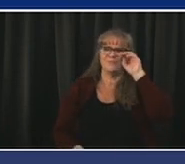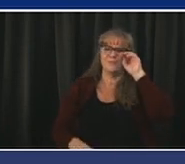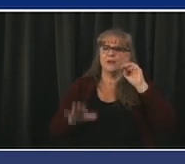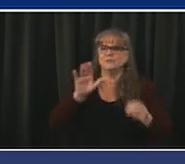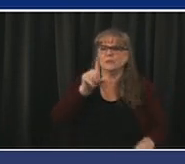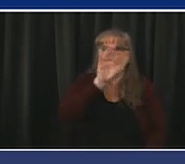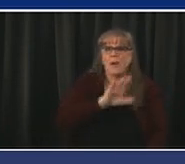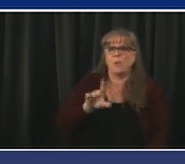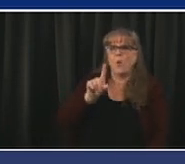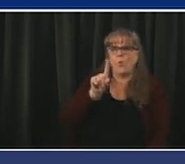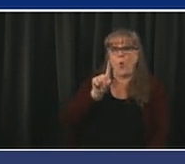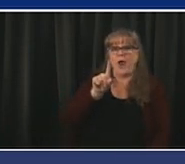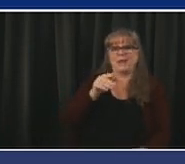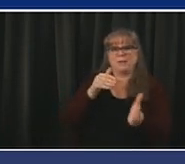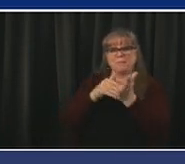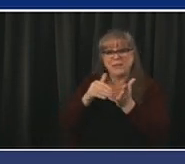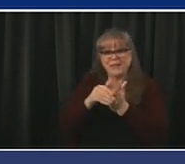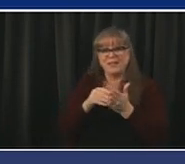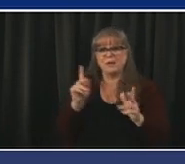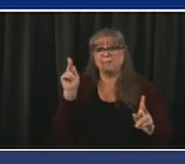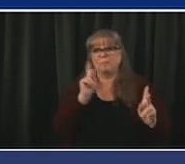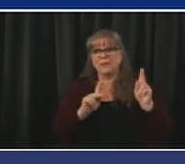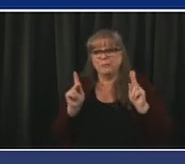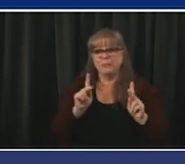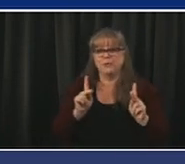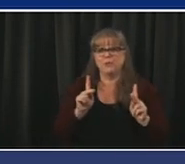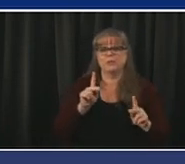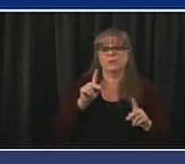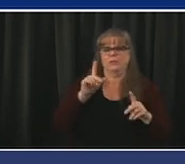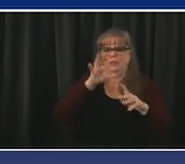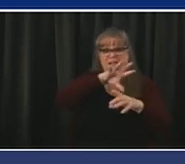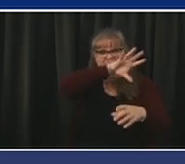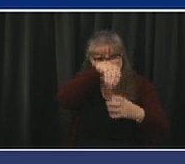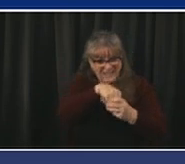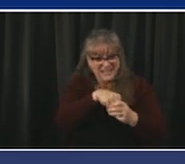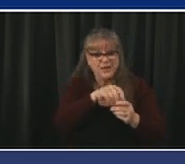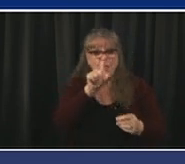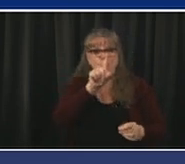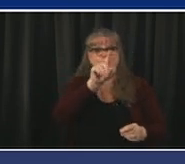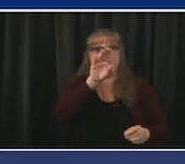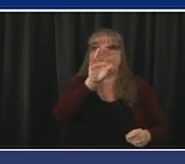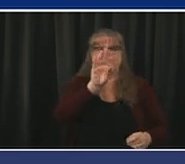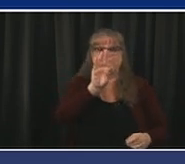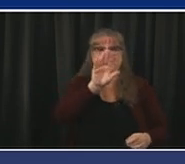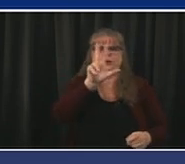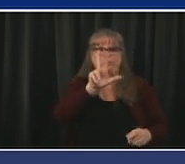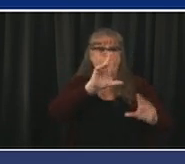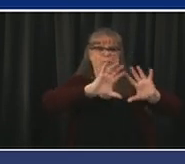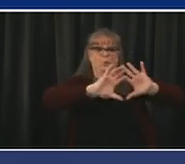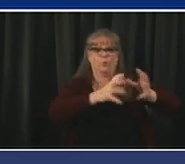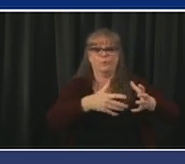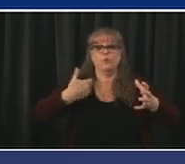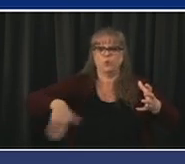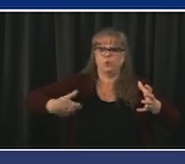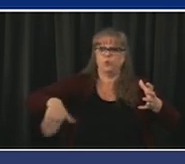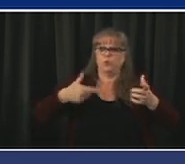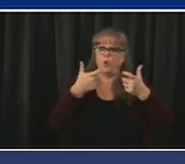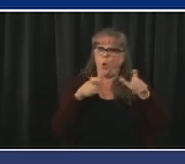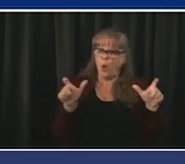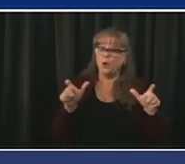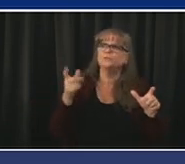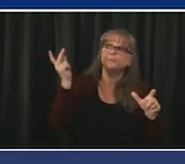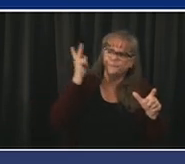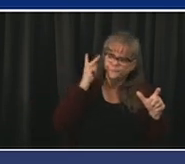weeks, end of April, early May. If you want it and you're in that group, should be able to get it. That's just 1B3, sorry, you'll have it